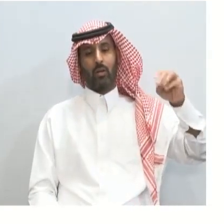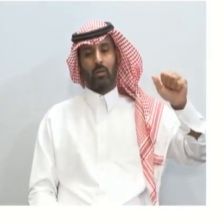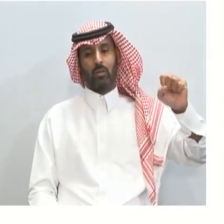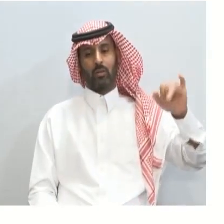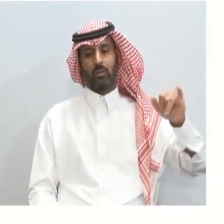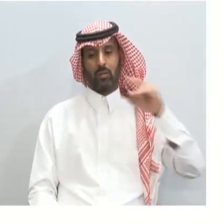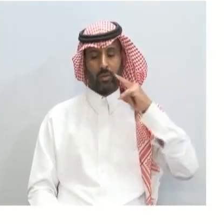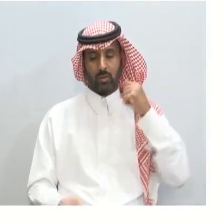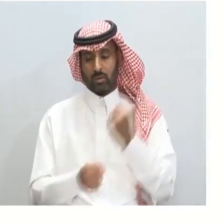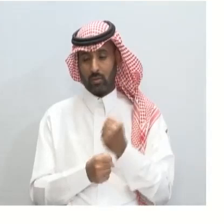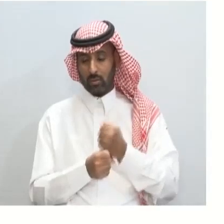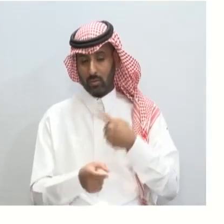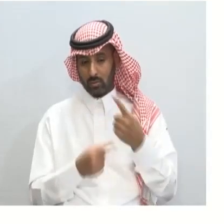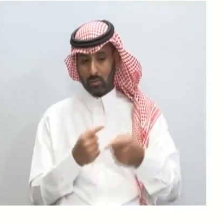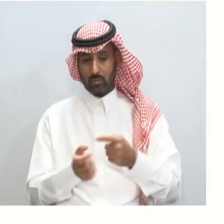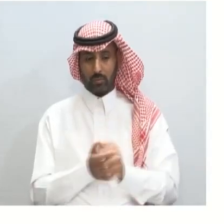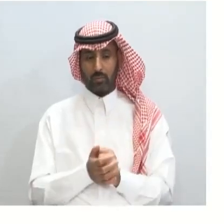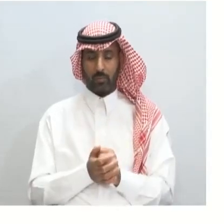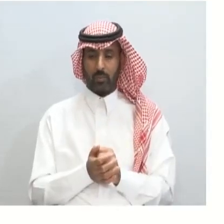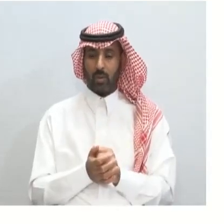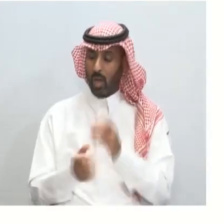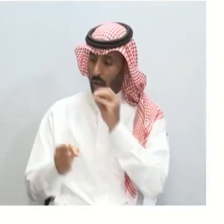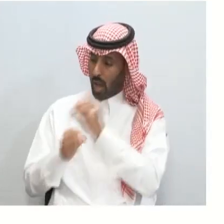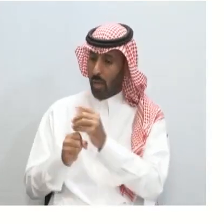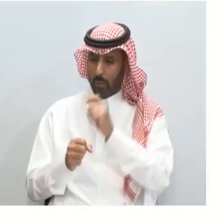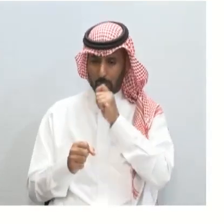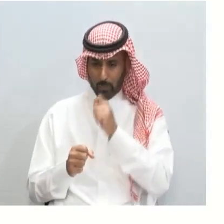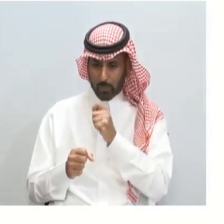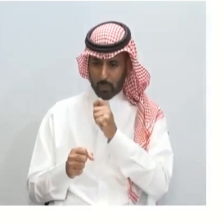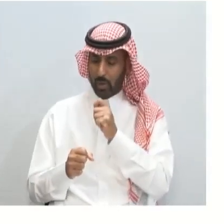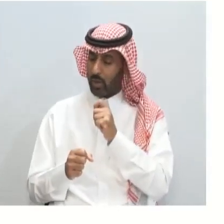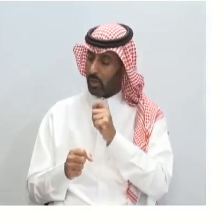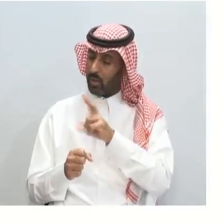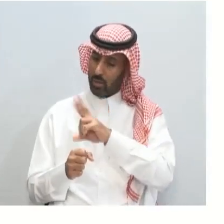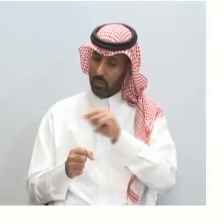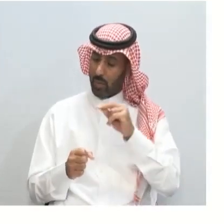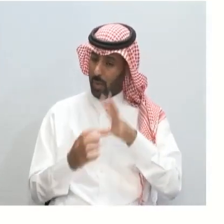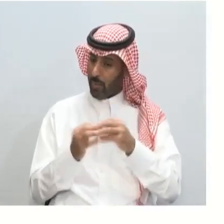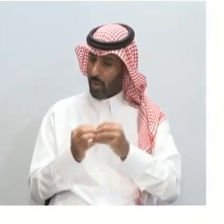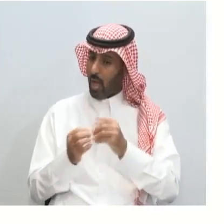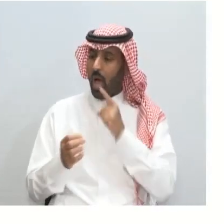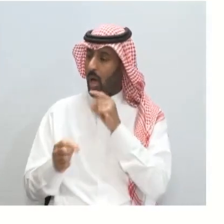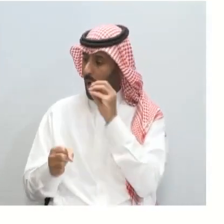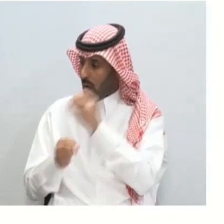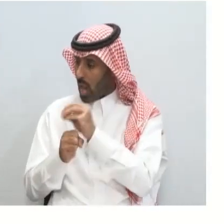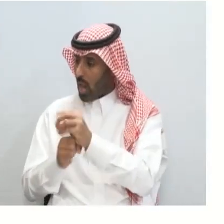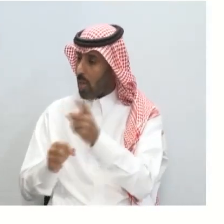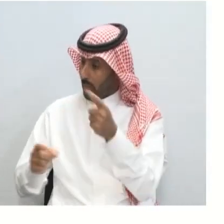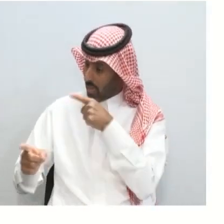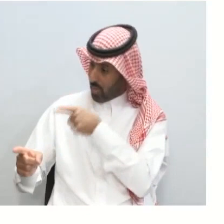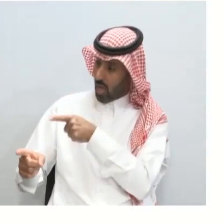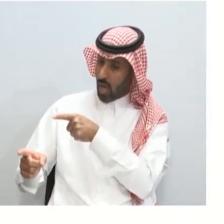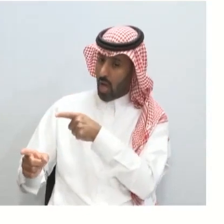or wrong action. Blow the whistle on. Who says this one? Blow the whistle.